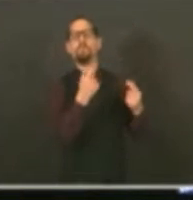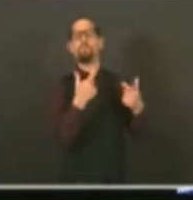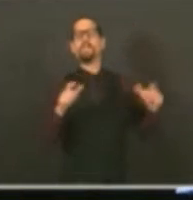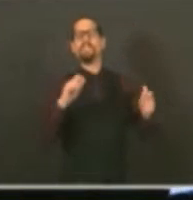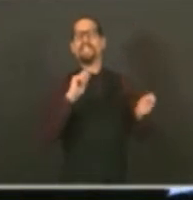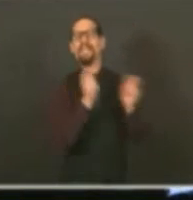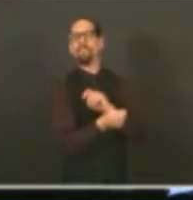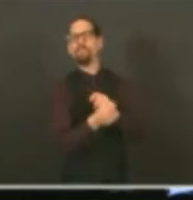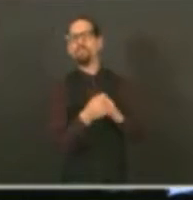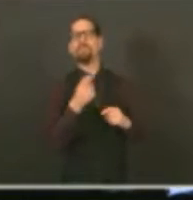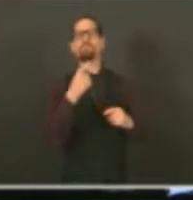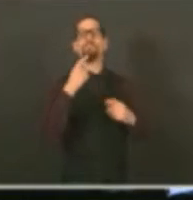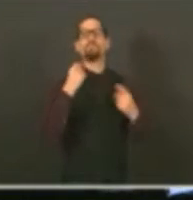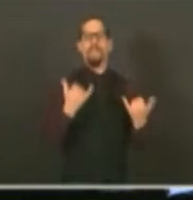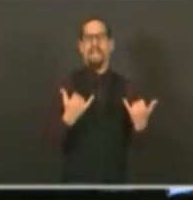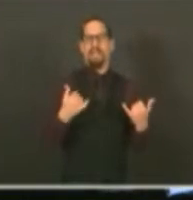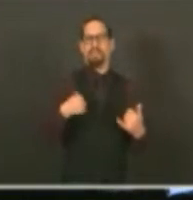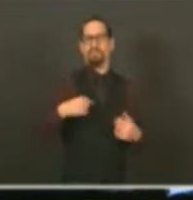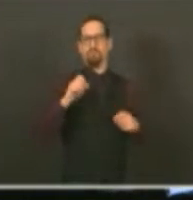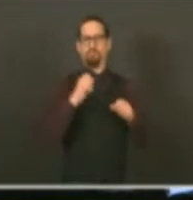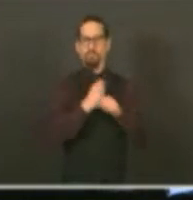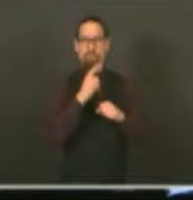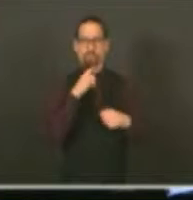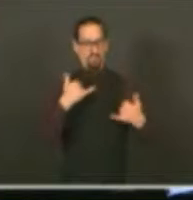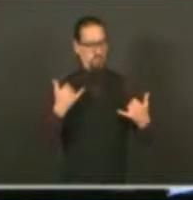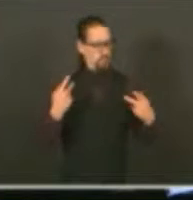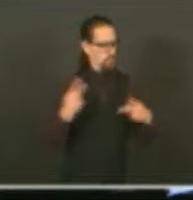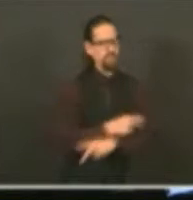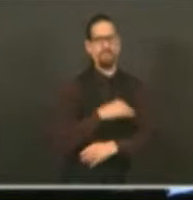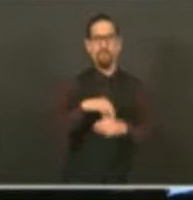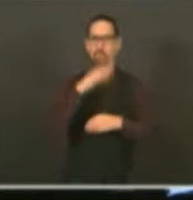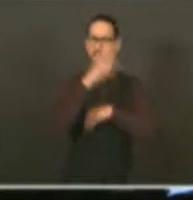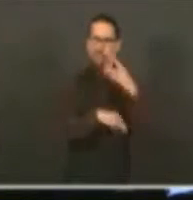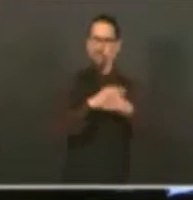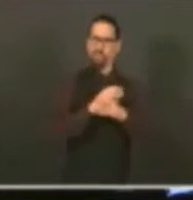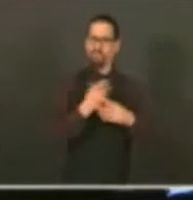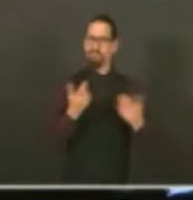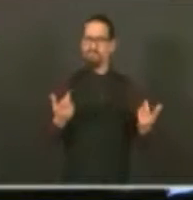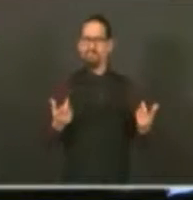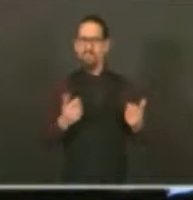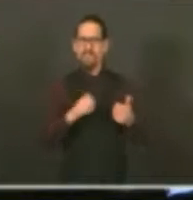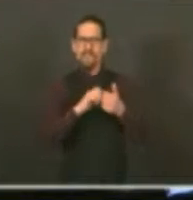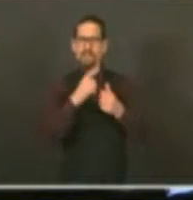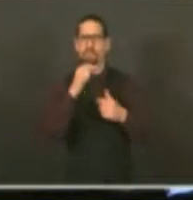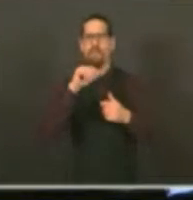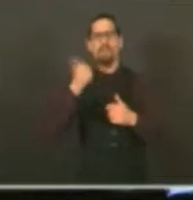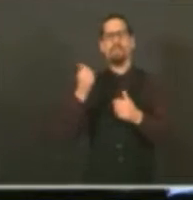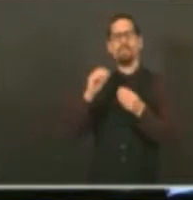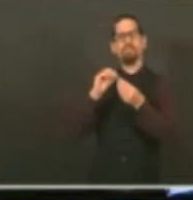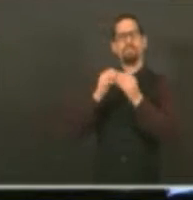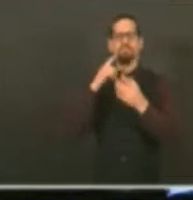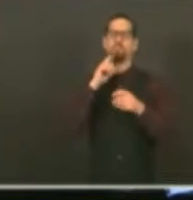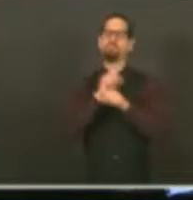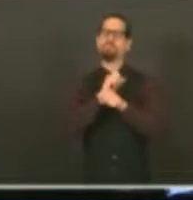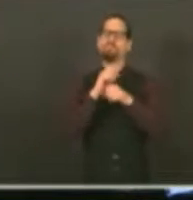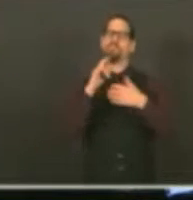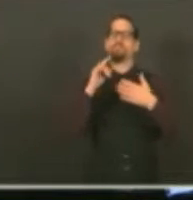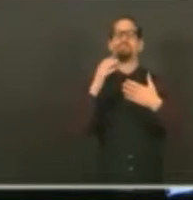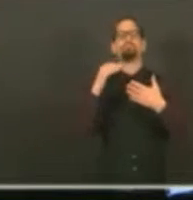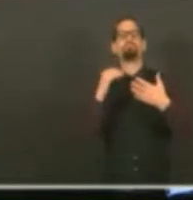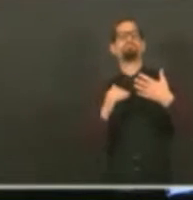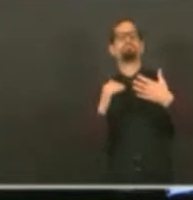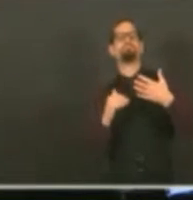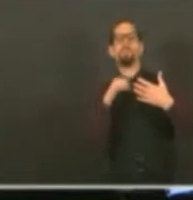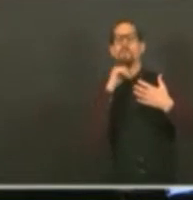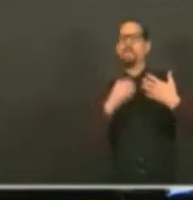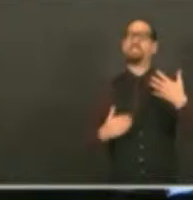in the world right now. Other metrics, we're in the middle of the pack. Either way, it's not very good right now. Yeah. So what was rolled out today isn't a very significant change